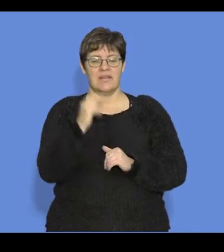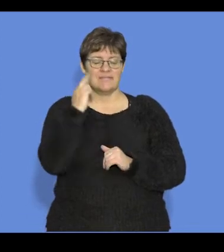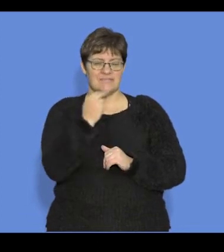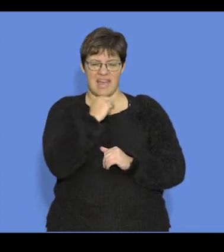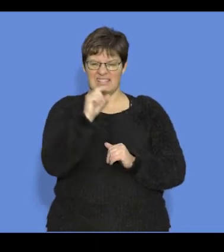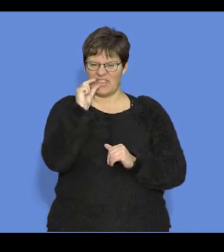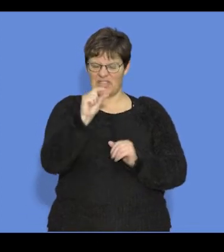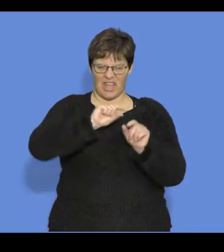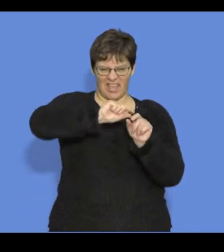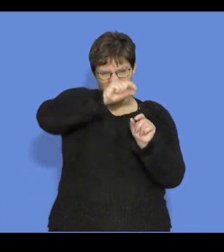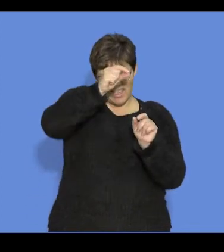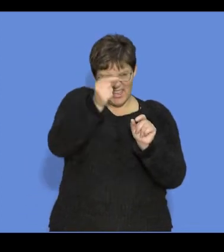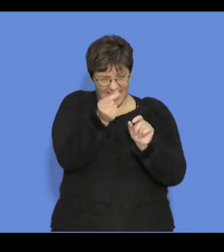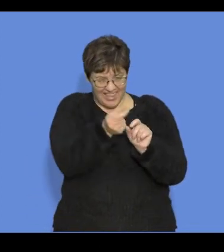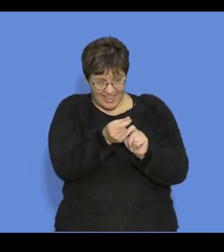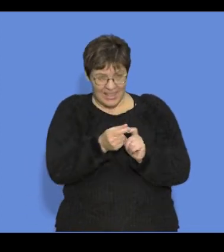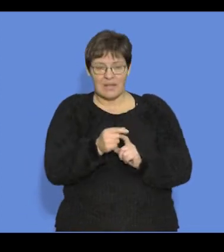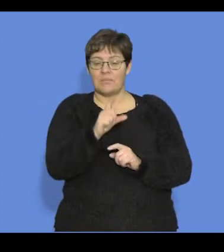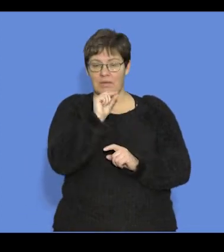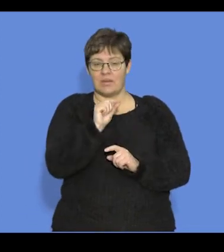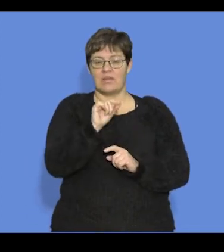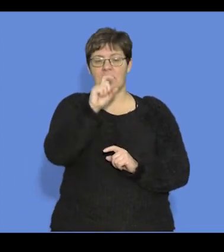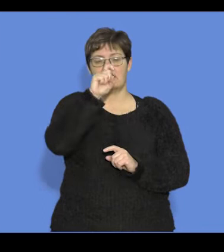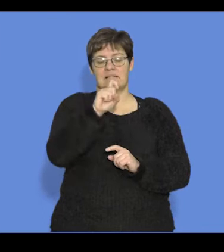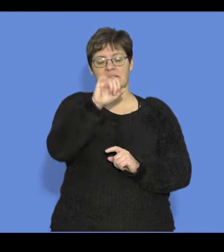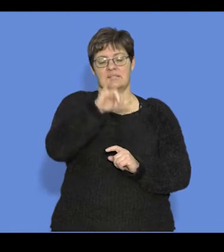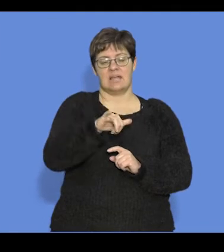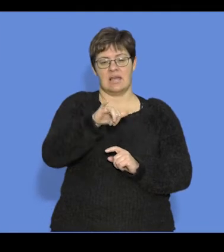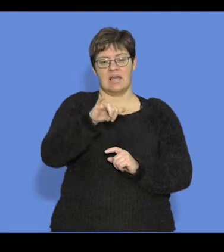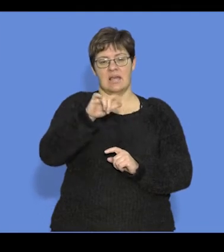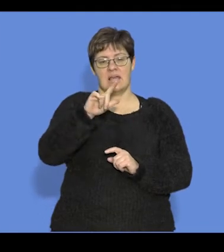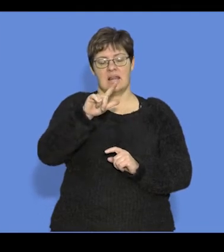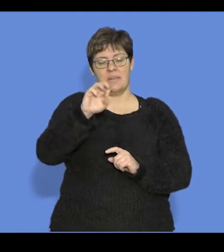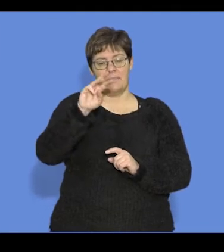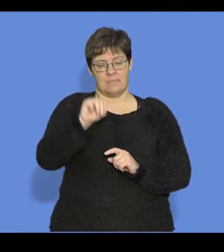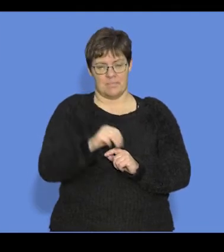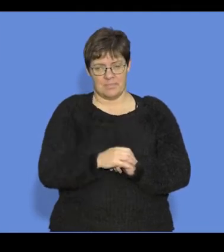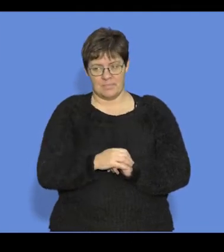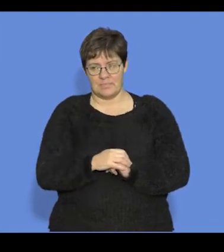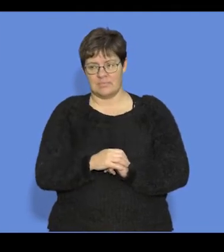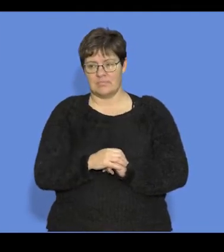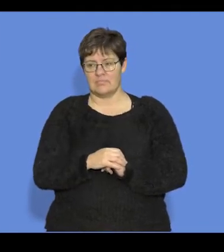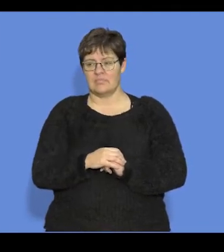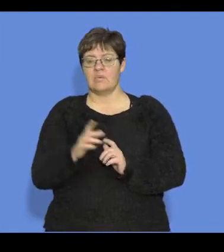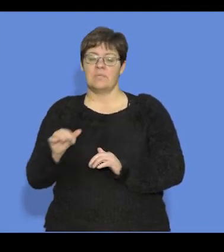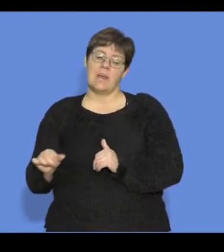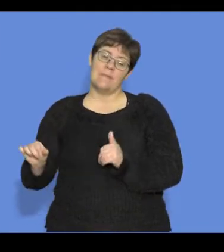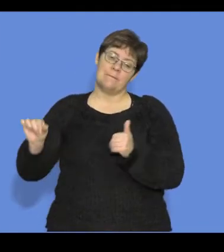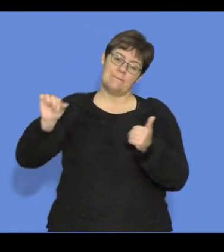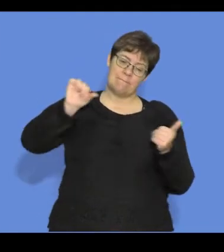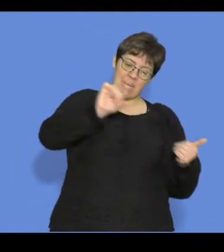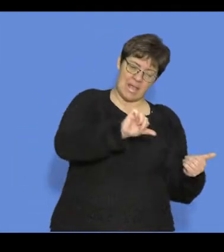thick walls, it's got to be xylem. So here you would have to go back to